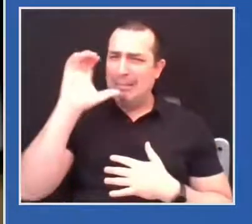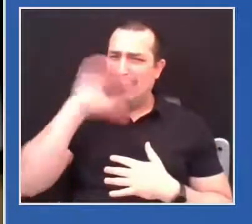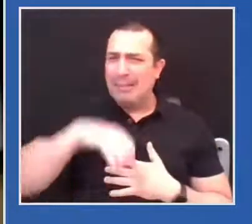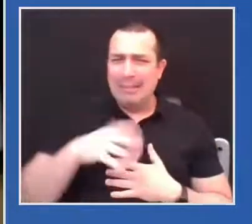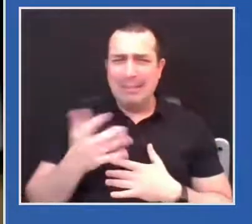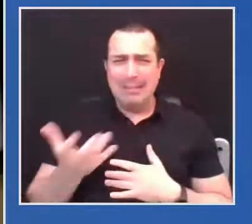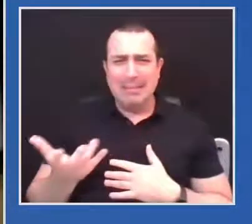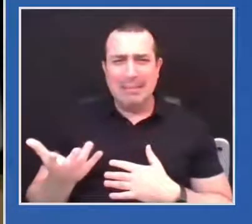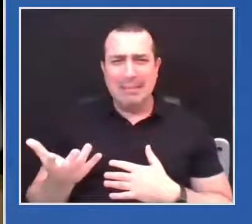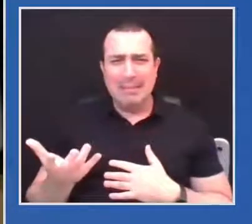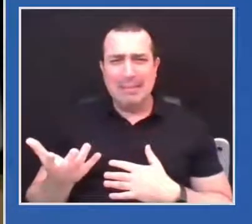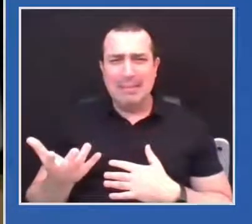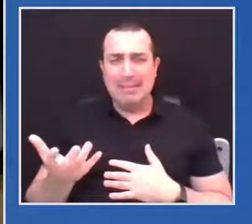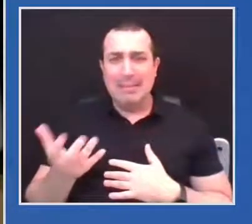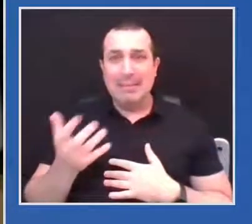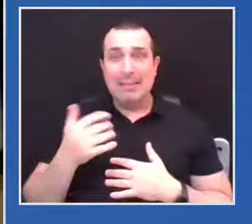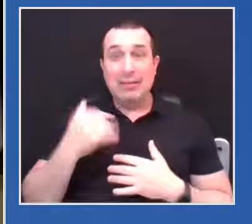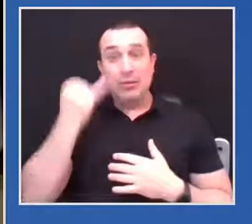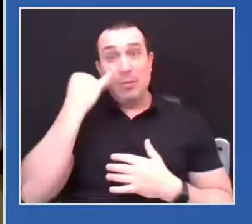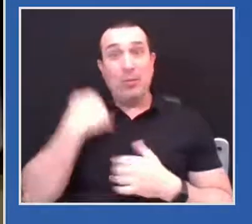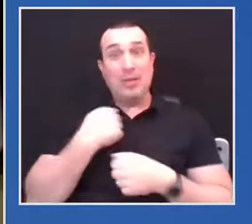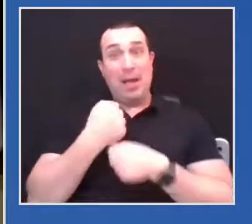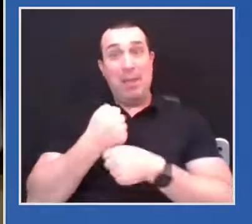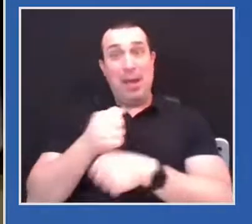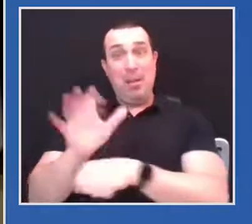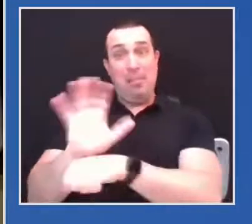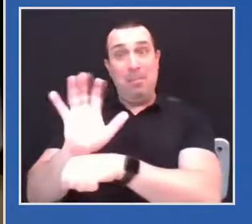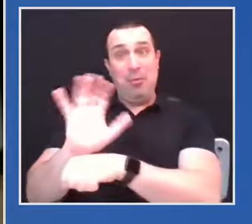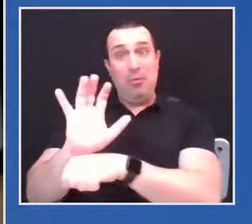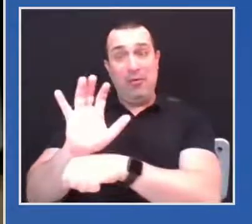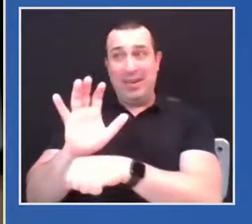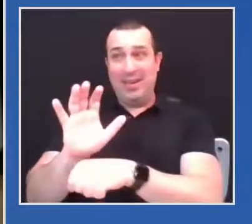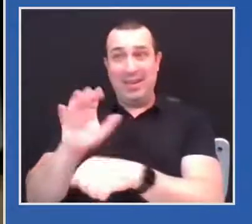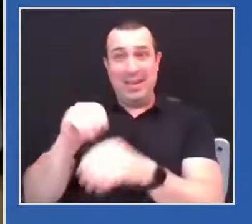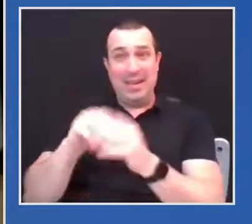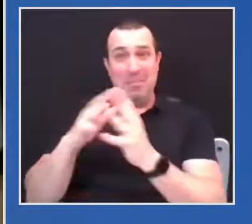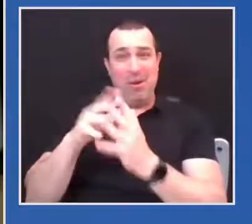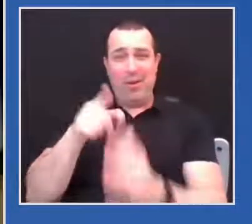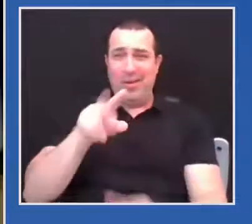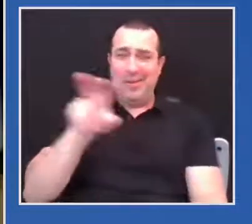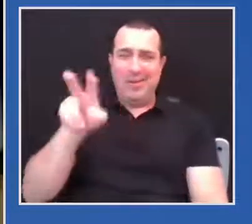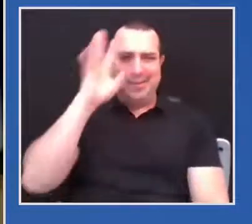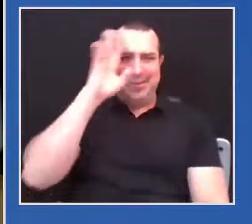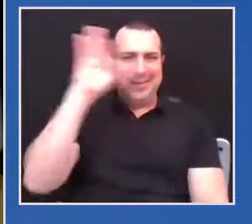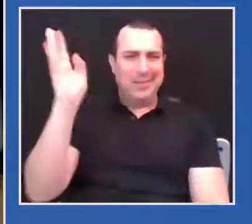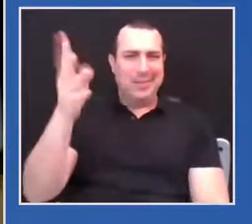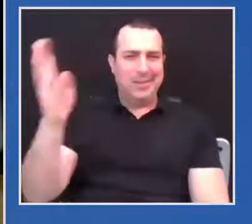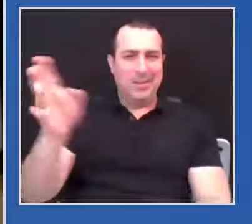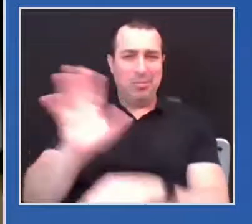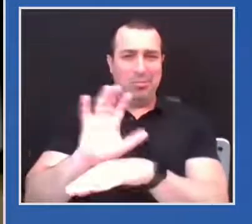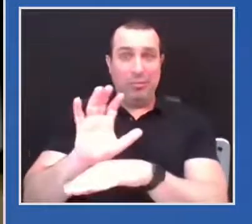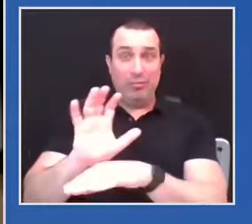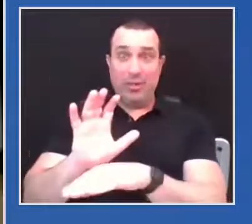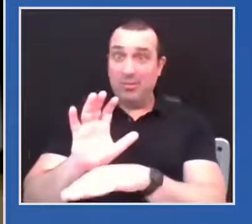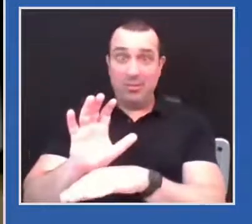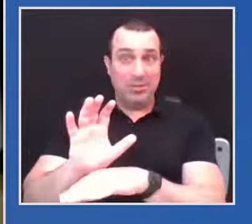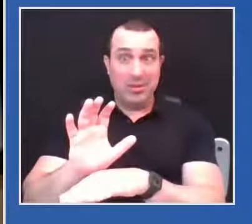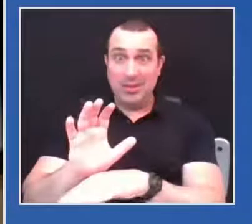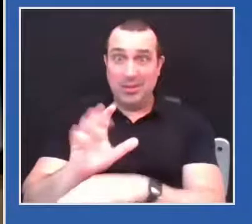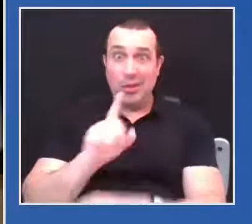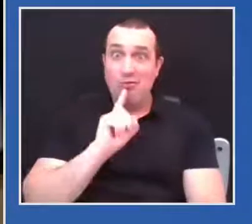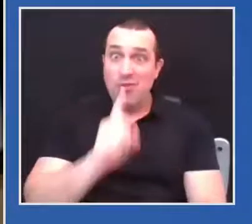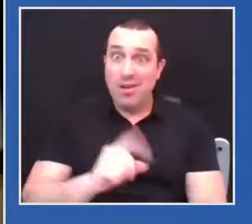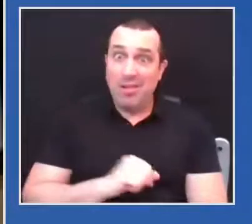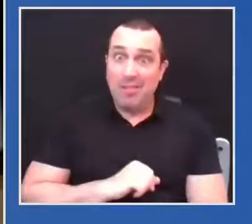I tried to make a movie talking about something like this in America, you'd think I was making it up. Because Donald Trump, it's